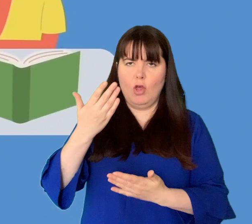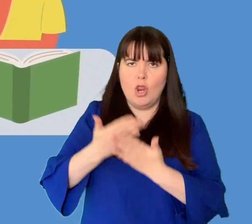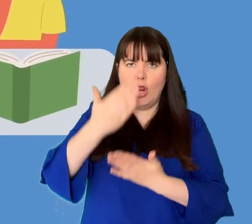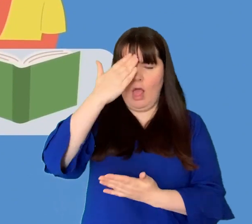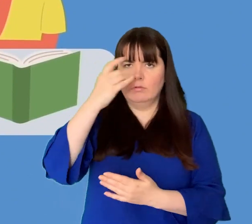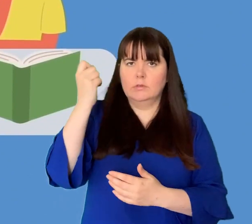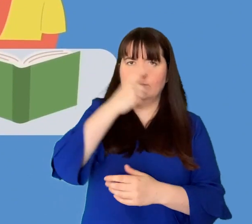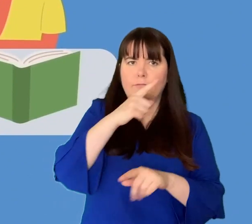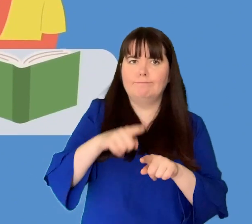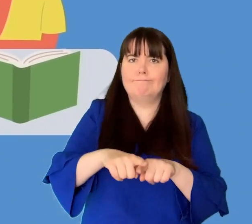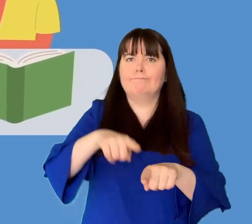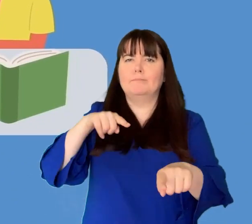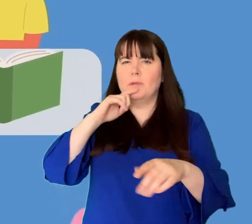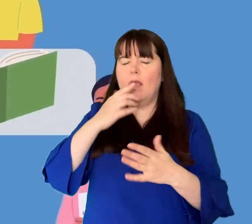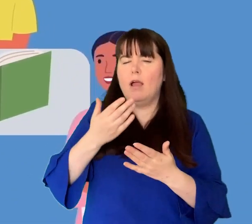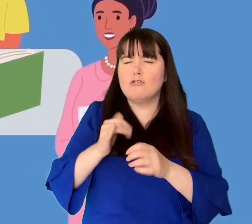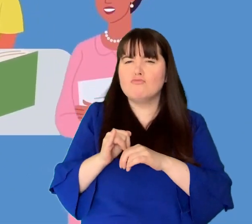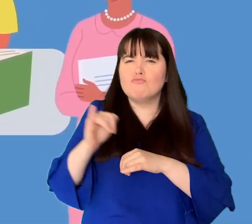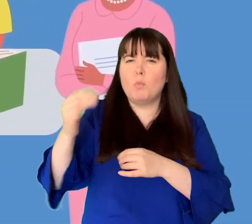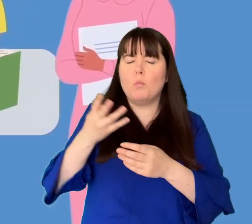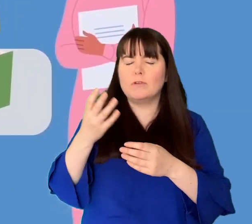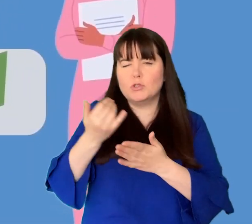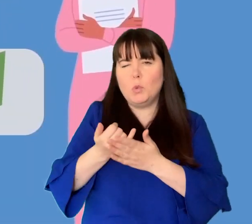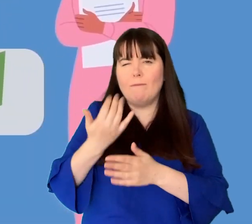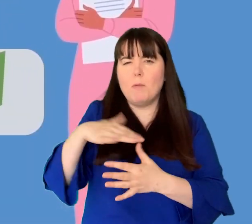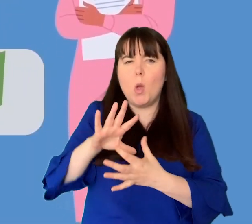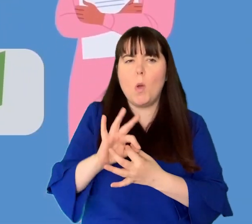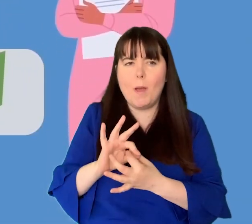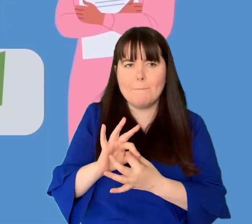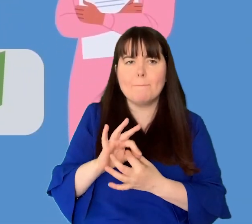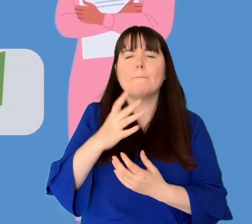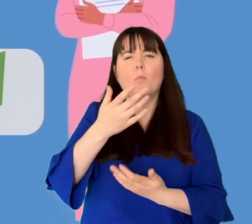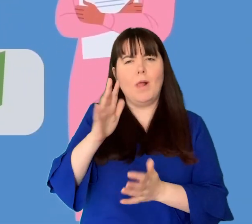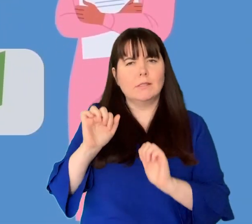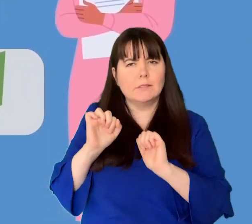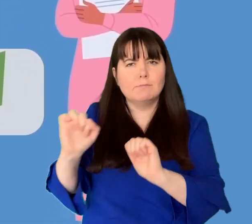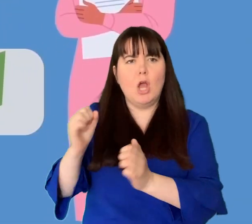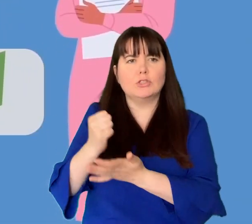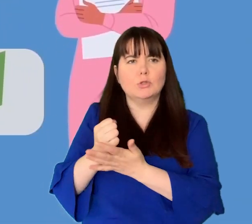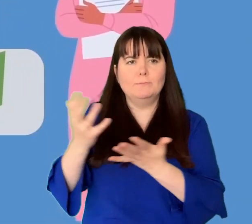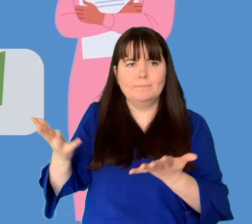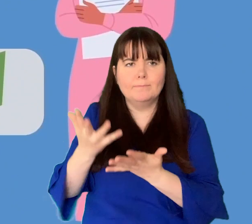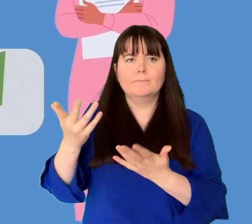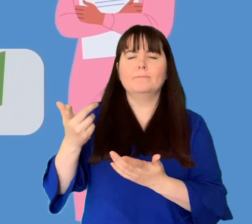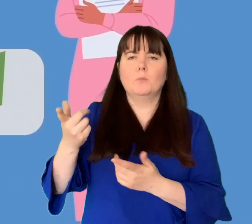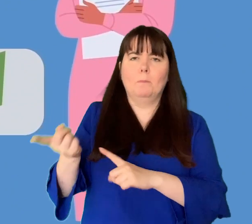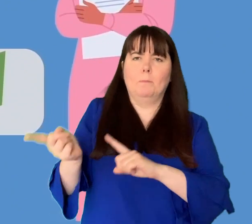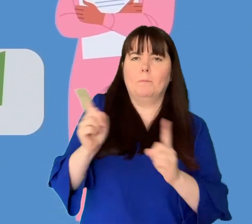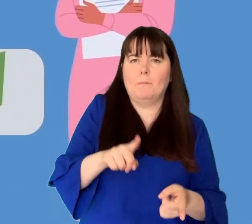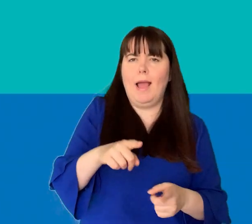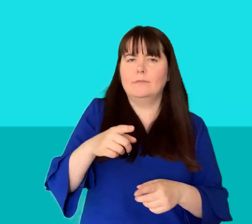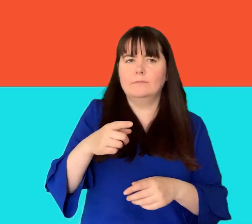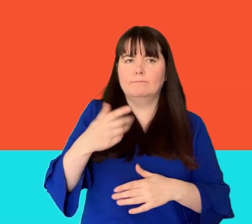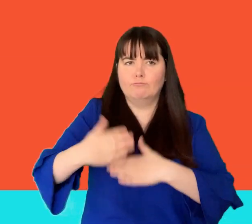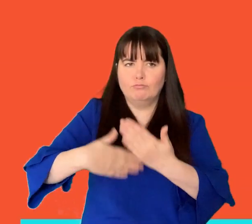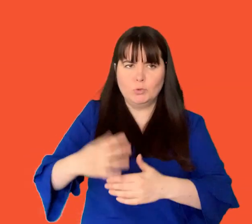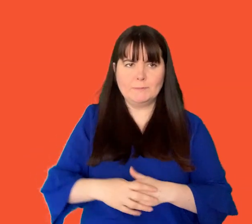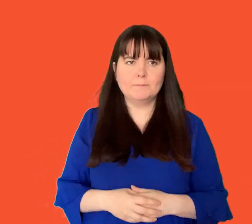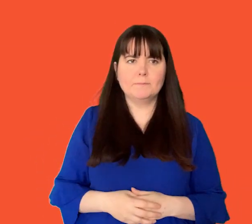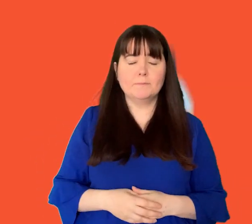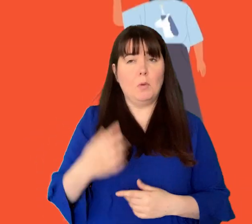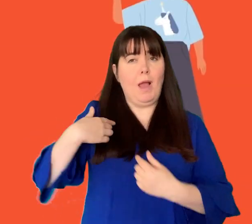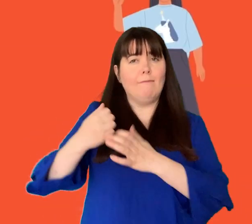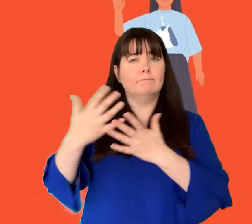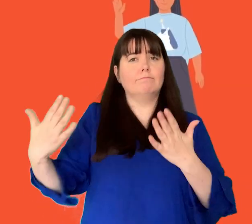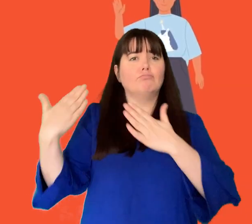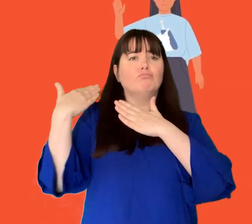been impacted during the periods of remote teaching and learning, and will be working with students to address any impact. Remember, we all have a role